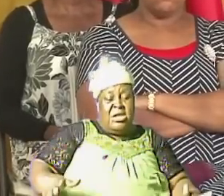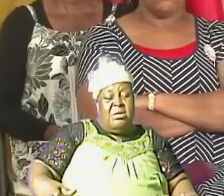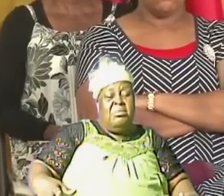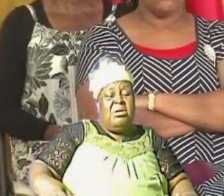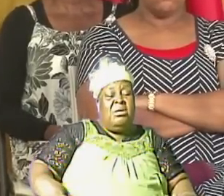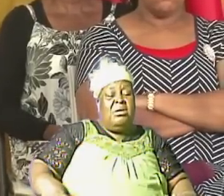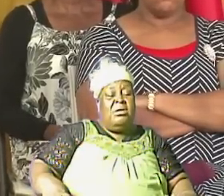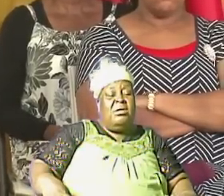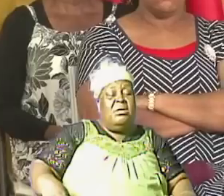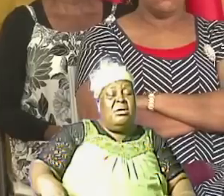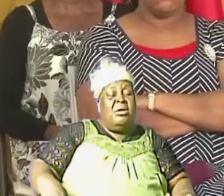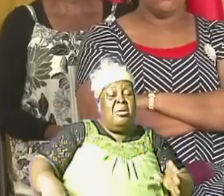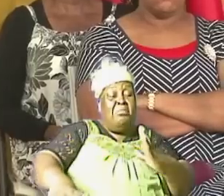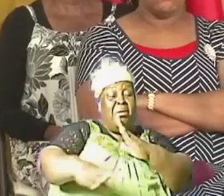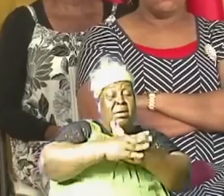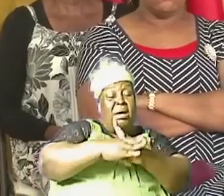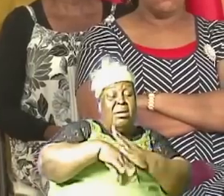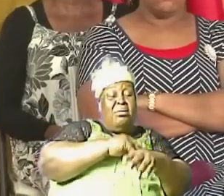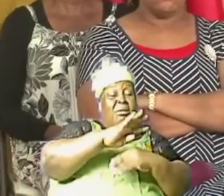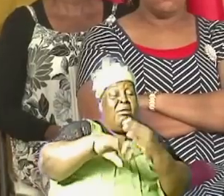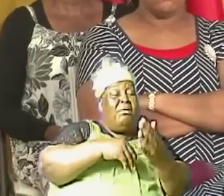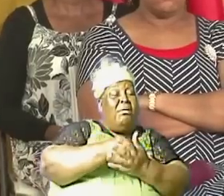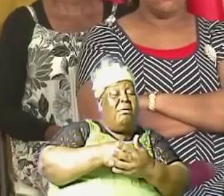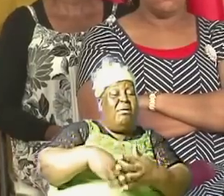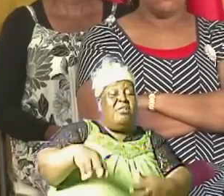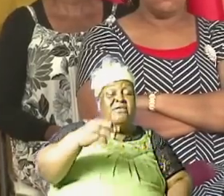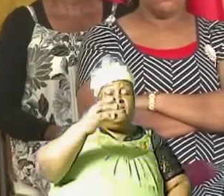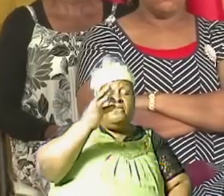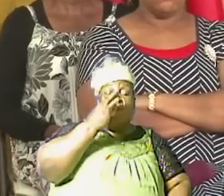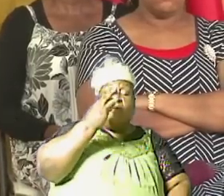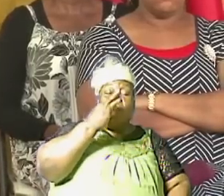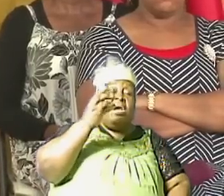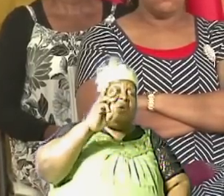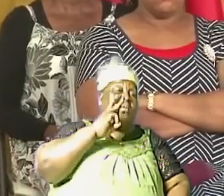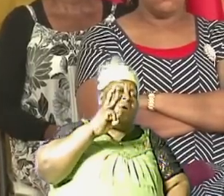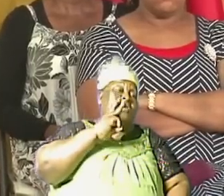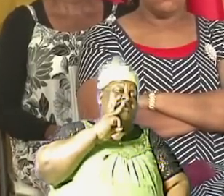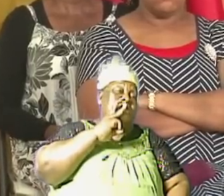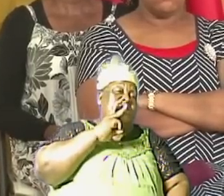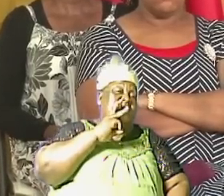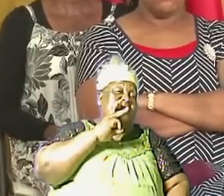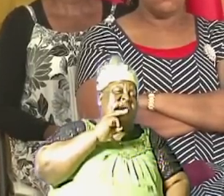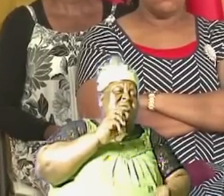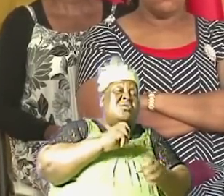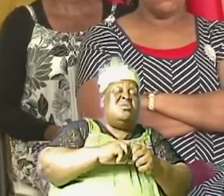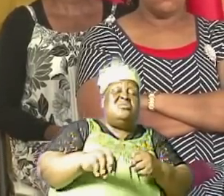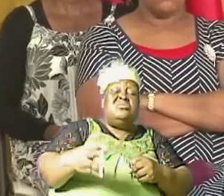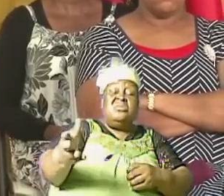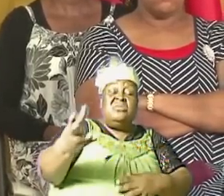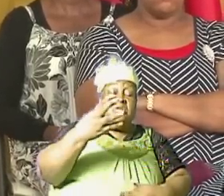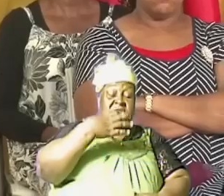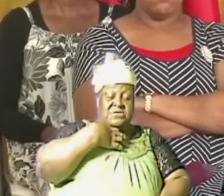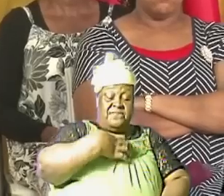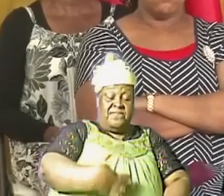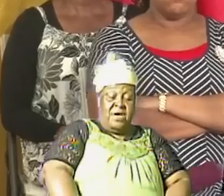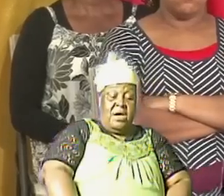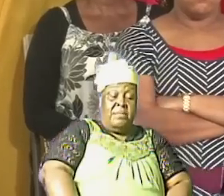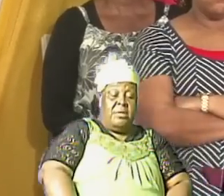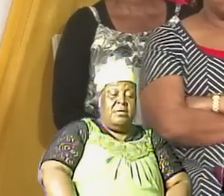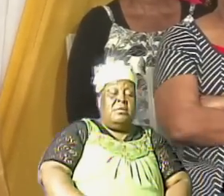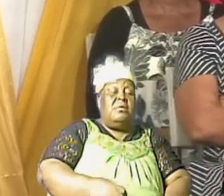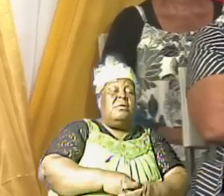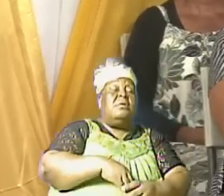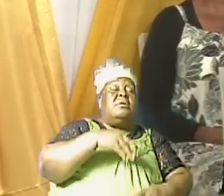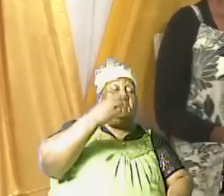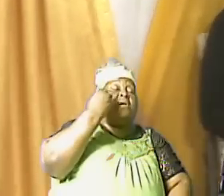the water supply, all the food route, so that there was famine